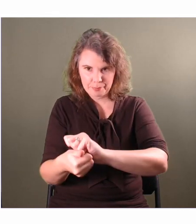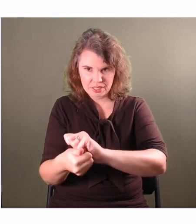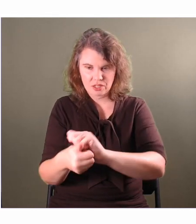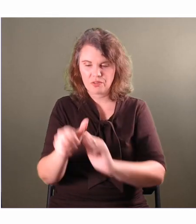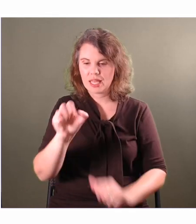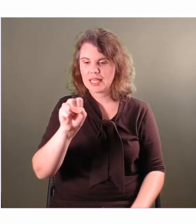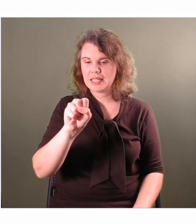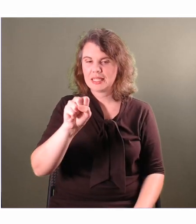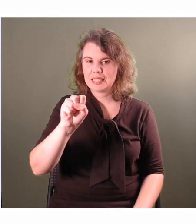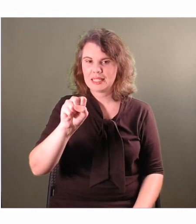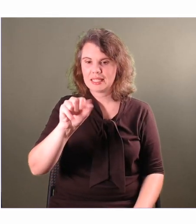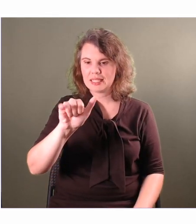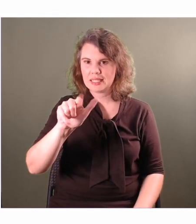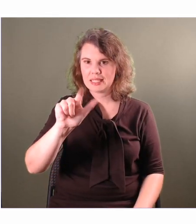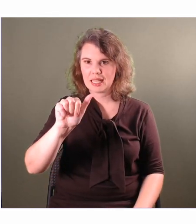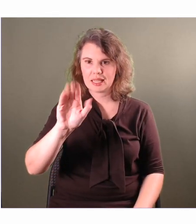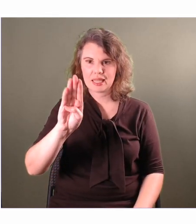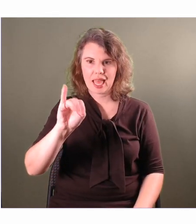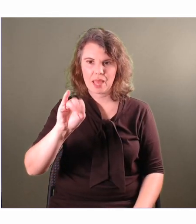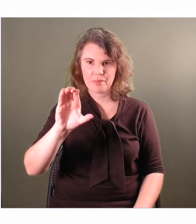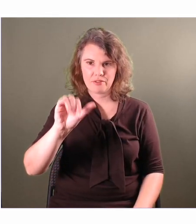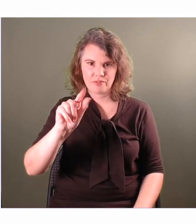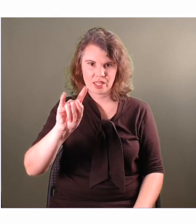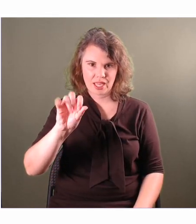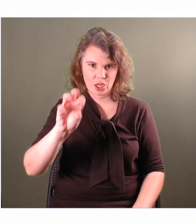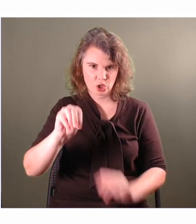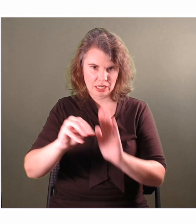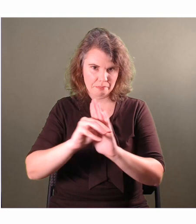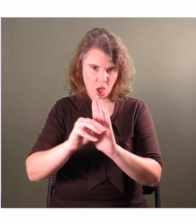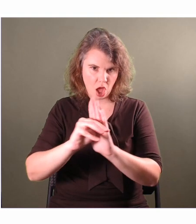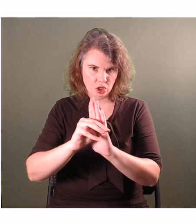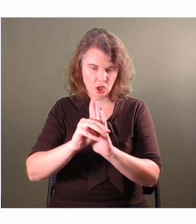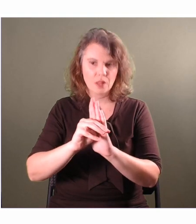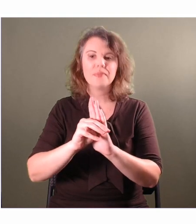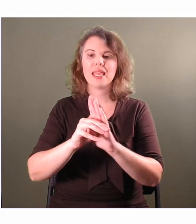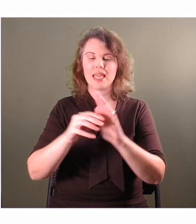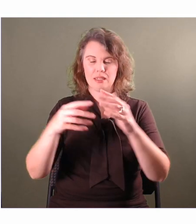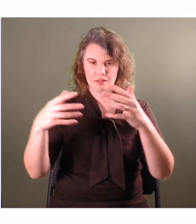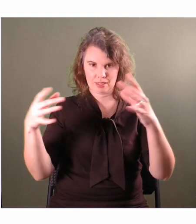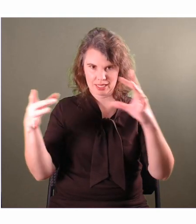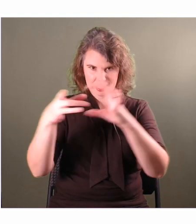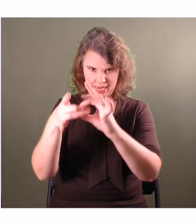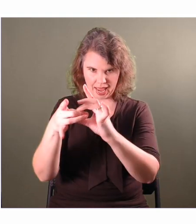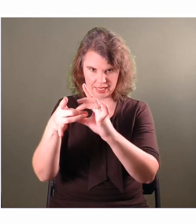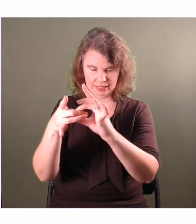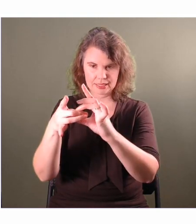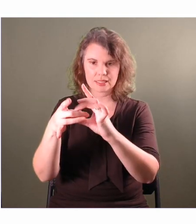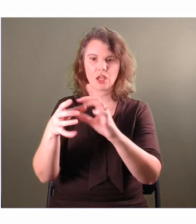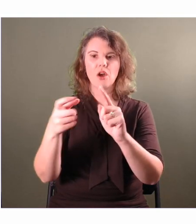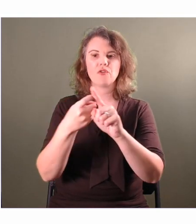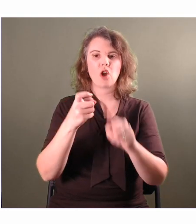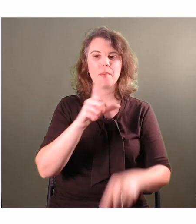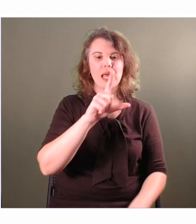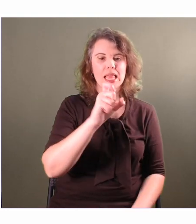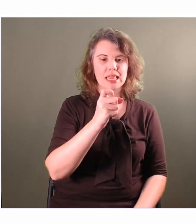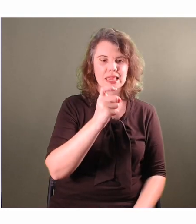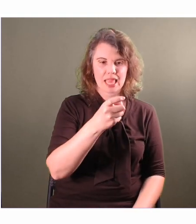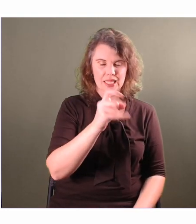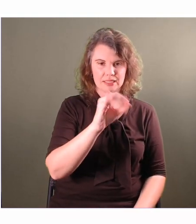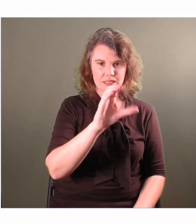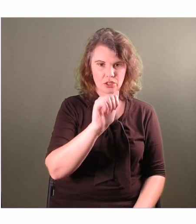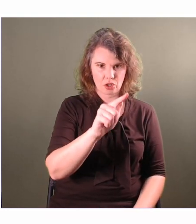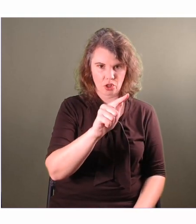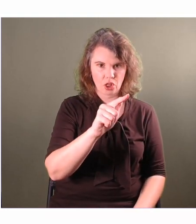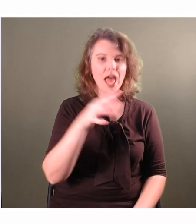adaptive syllabification model. It learns to map from